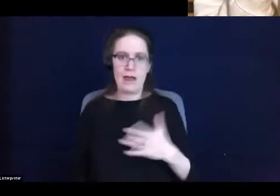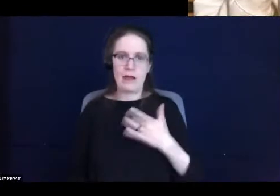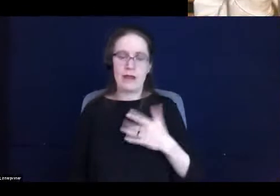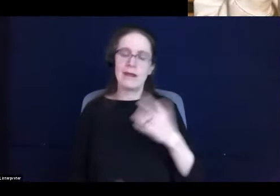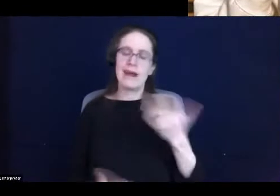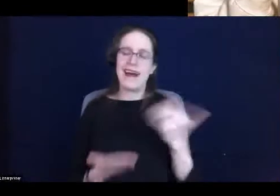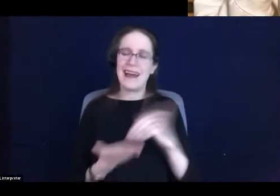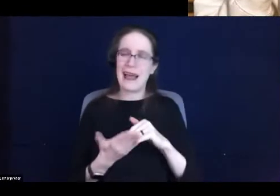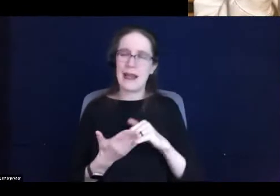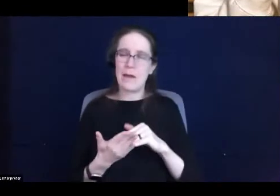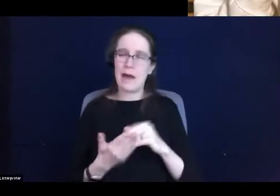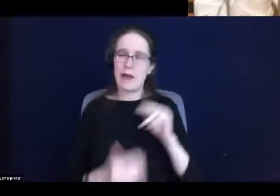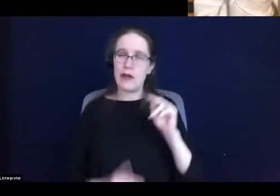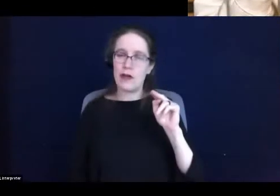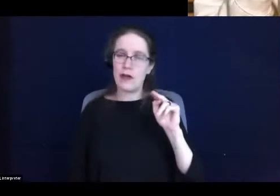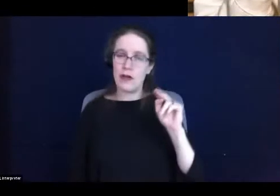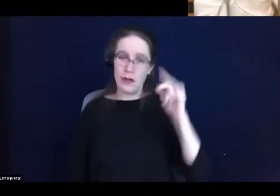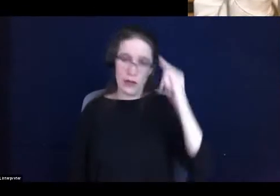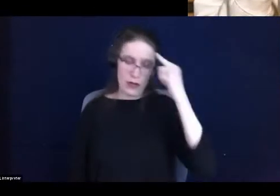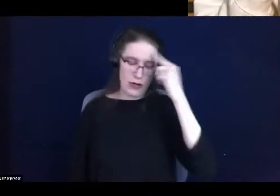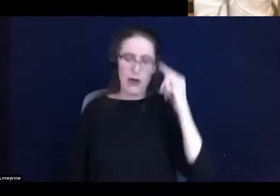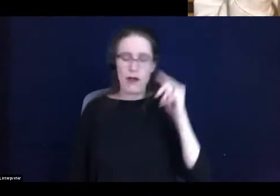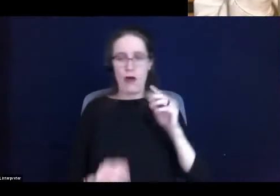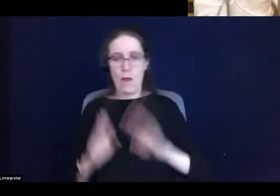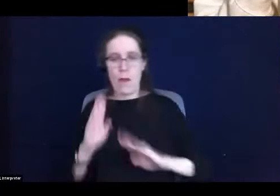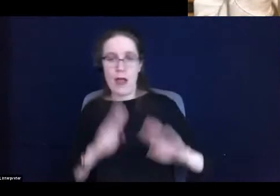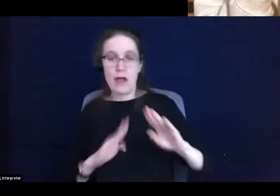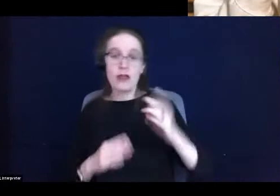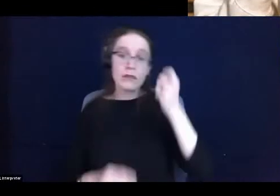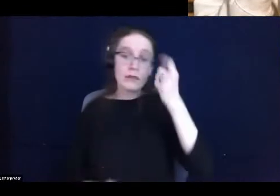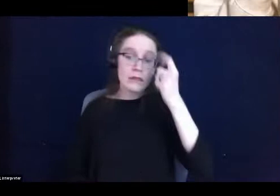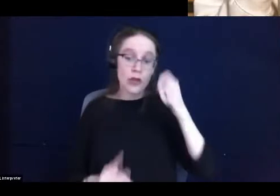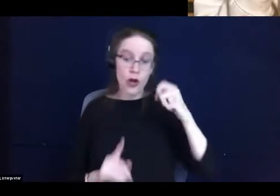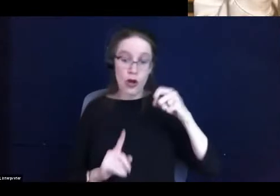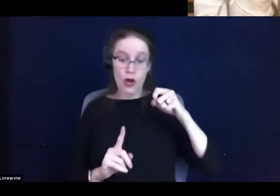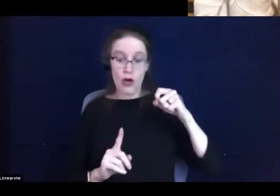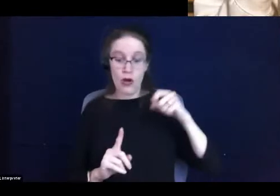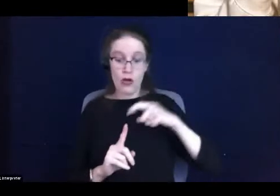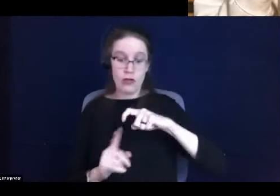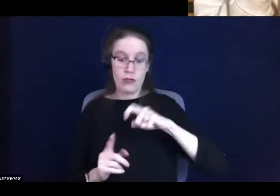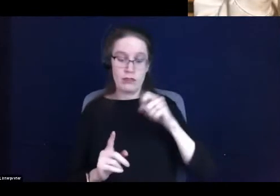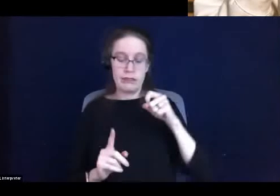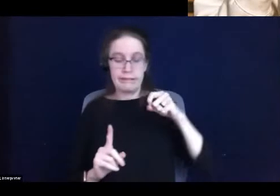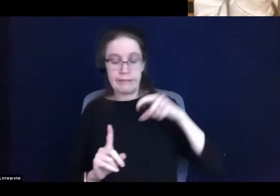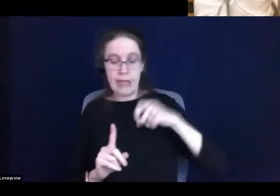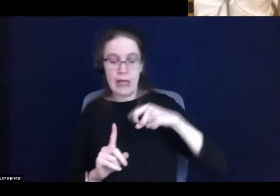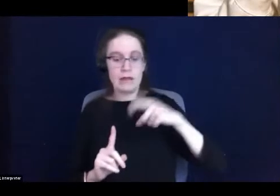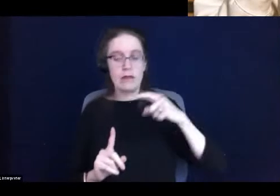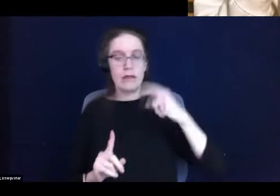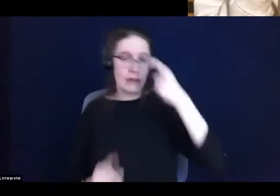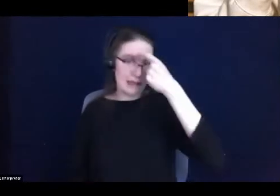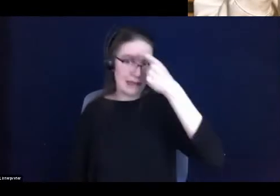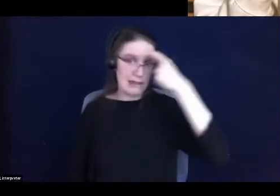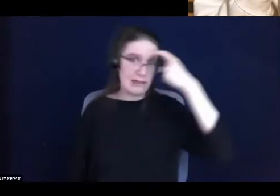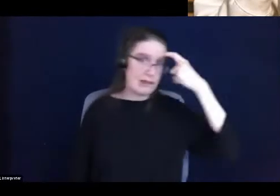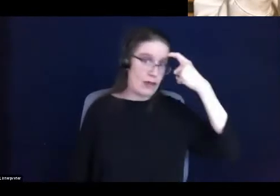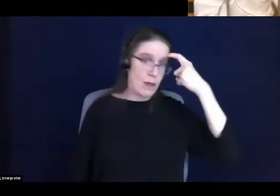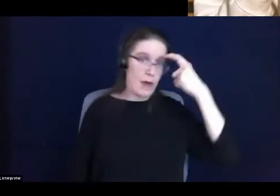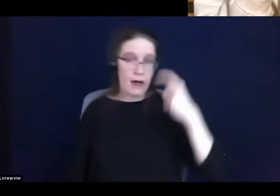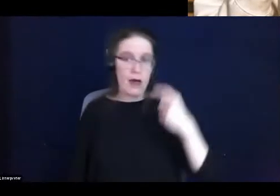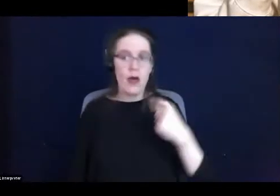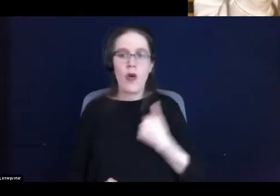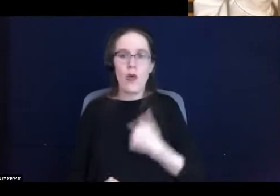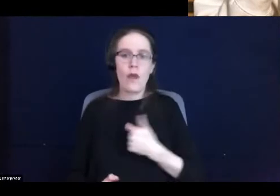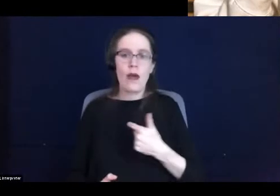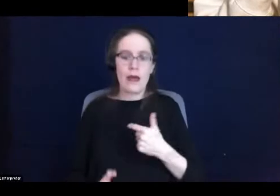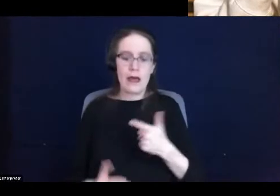we're talking about trauma, we're trying to regulate and not over-engage the sympathetic nervous system or our hot brain